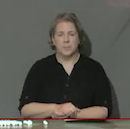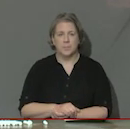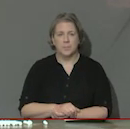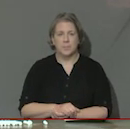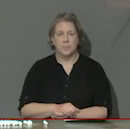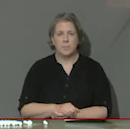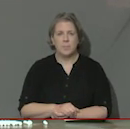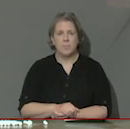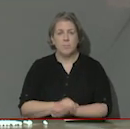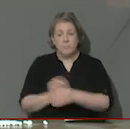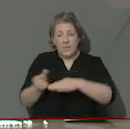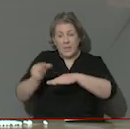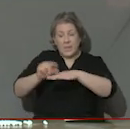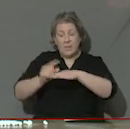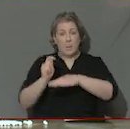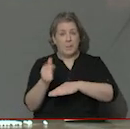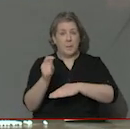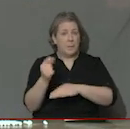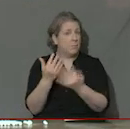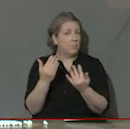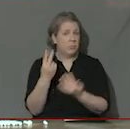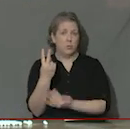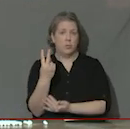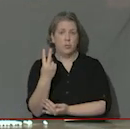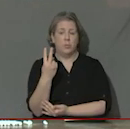Our interest expense, we have 291.